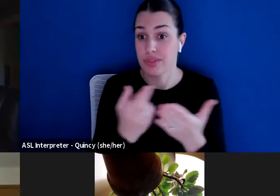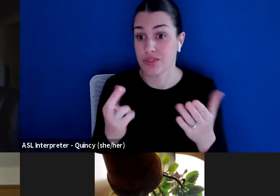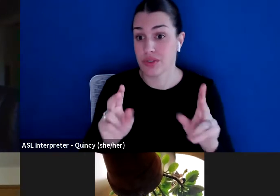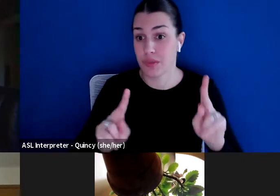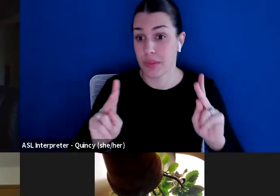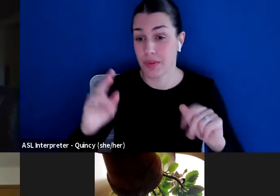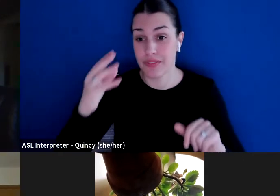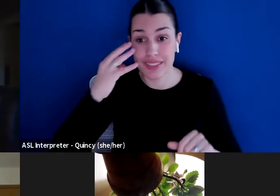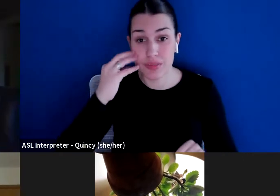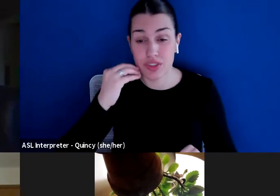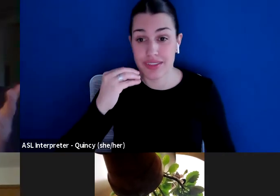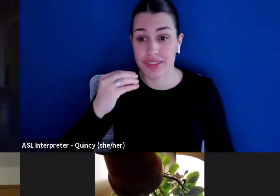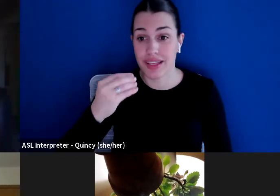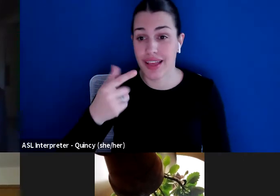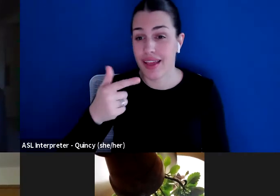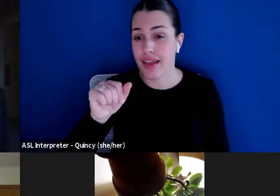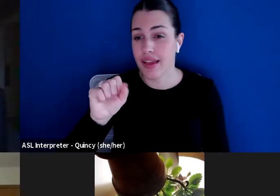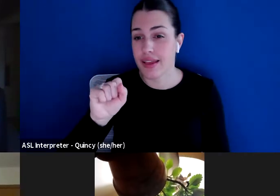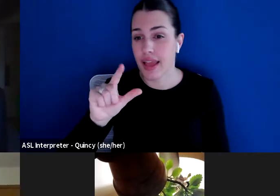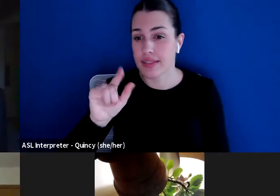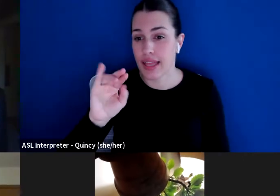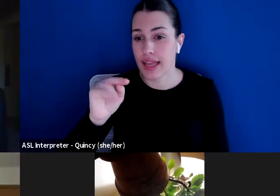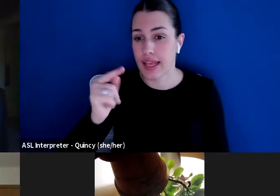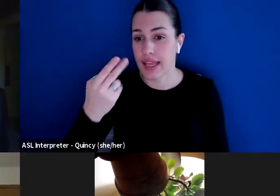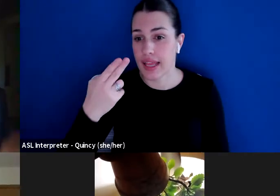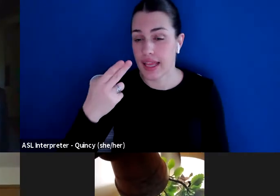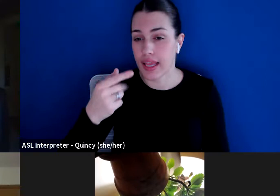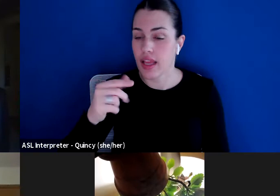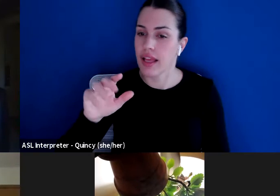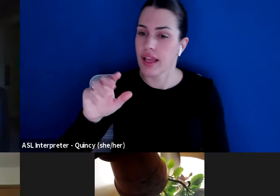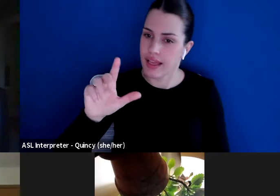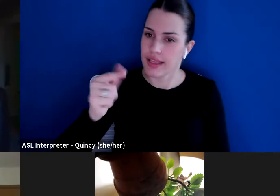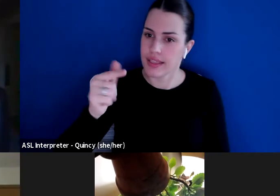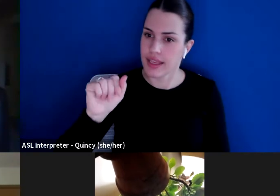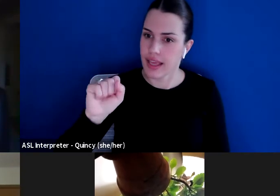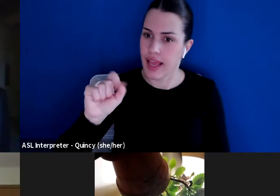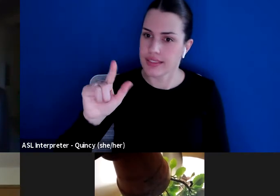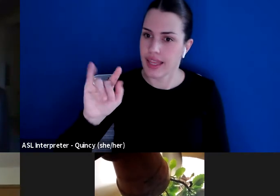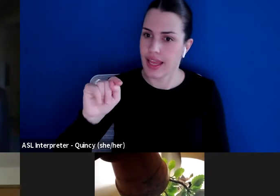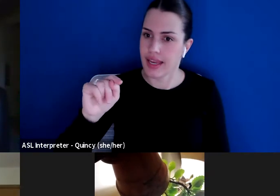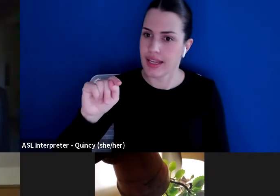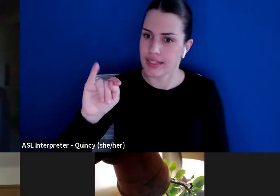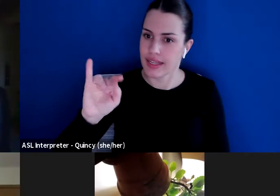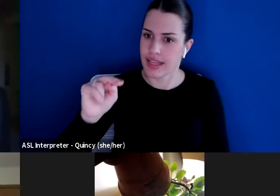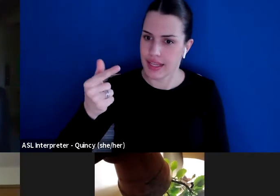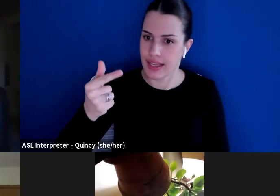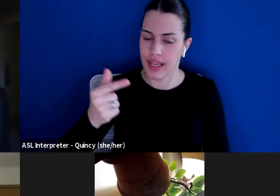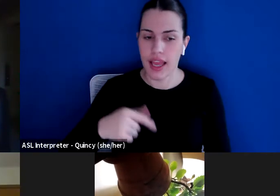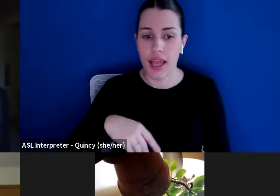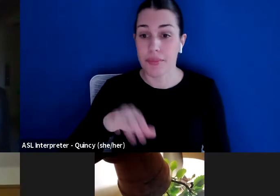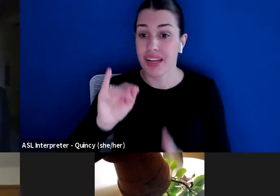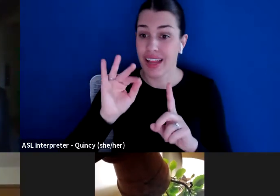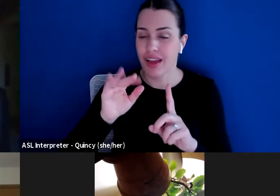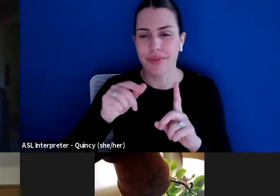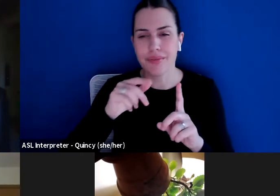have experienced gaslighting, which I'll put a link into. We don't have a ton of time to explain what that is, but if someone has